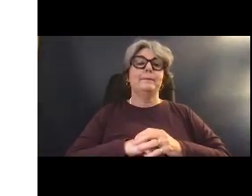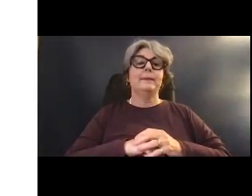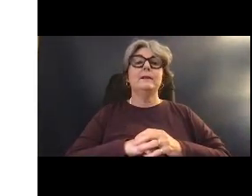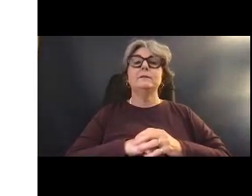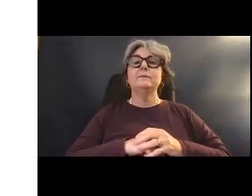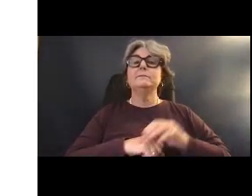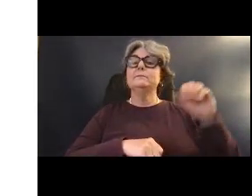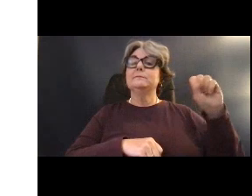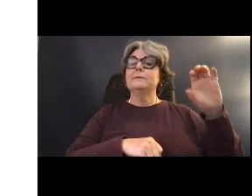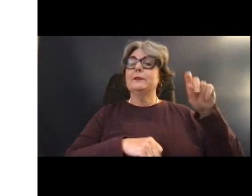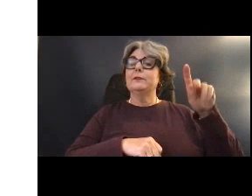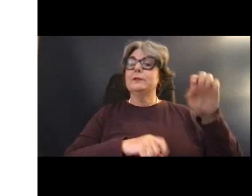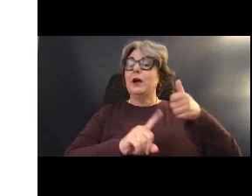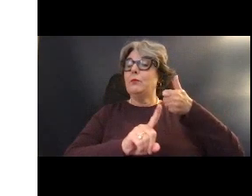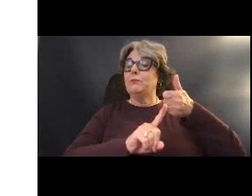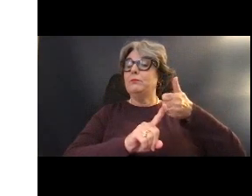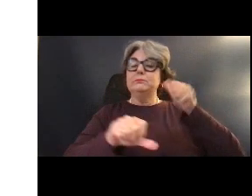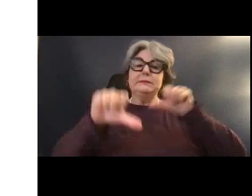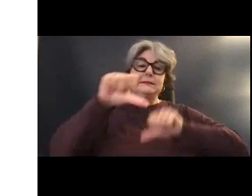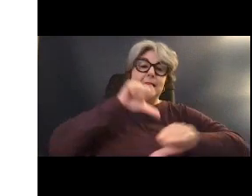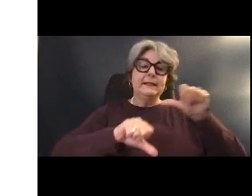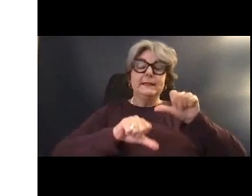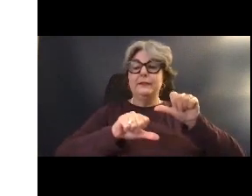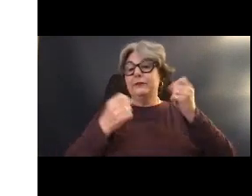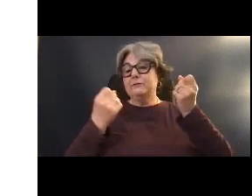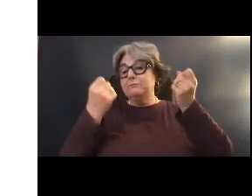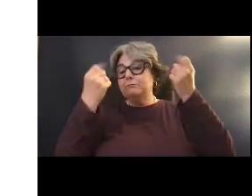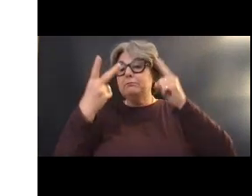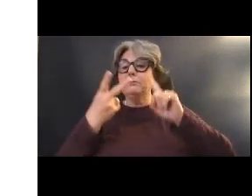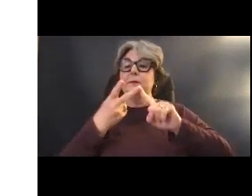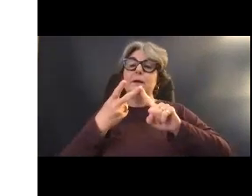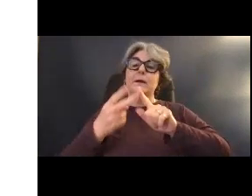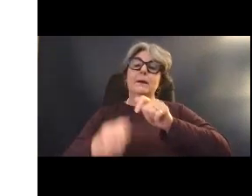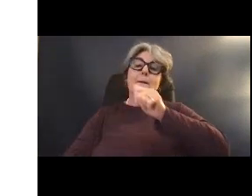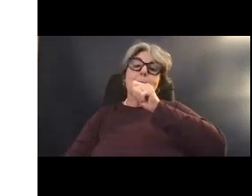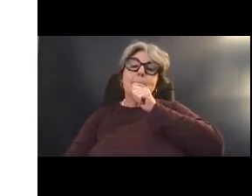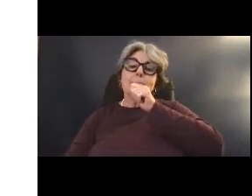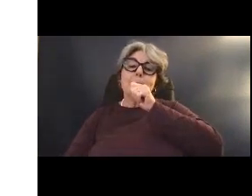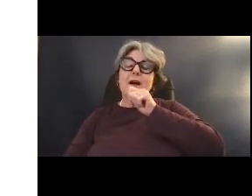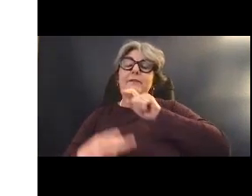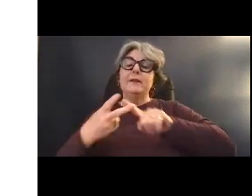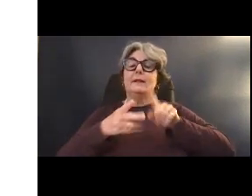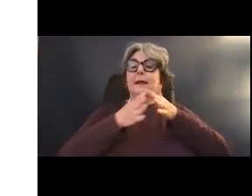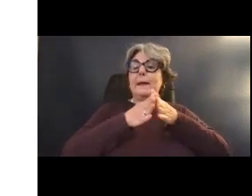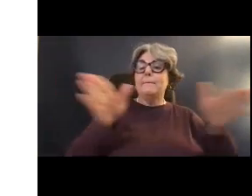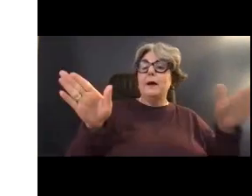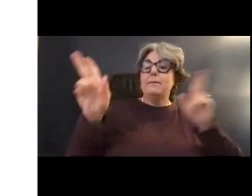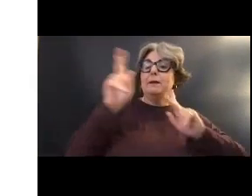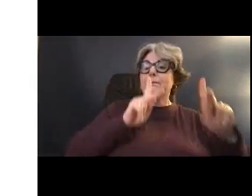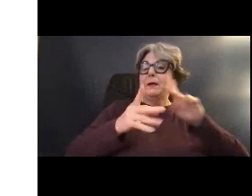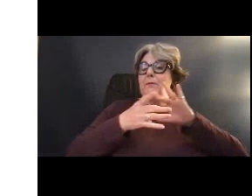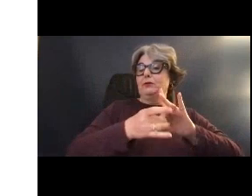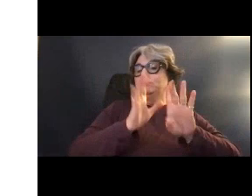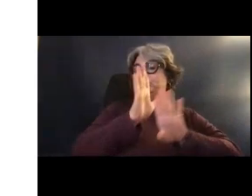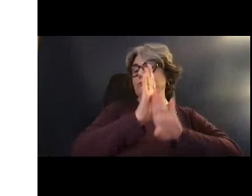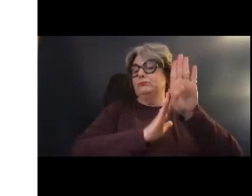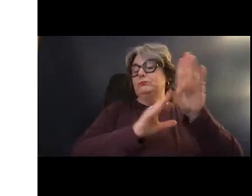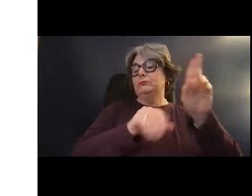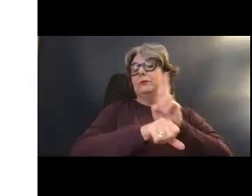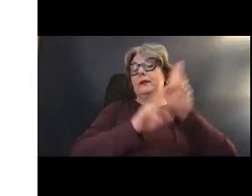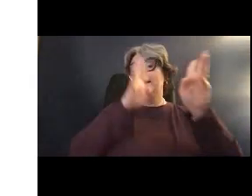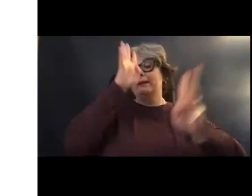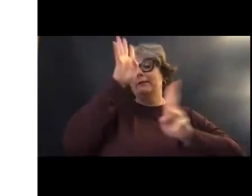The scope of Aim for Climate includes scientific breakthroughs, public and private applied research, and development, demonstration, and deployment of